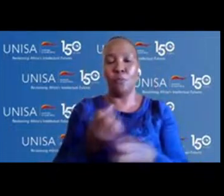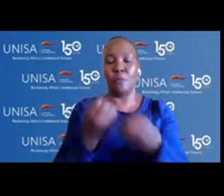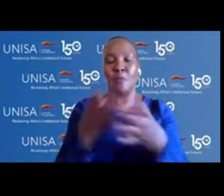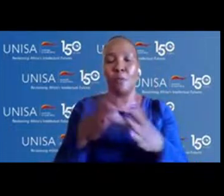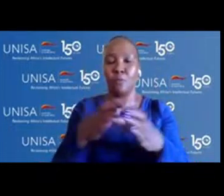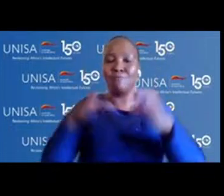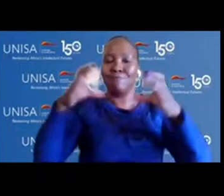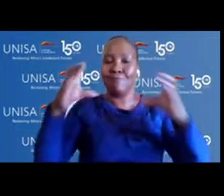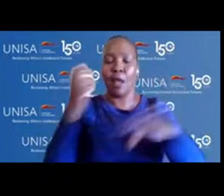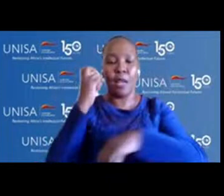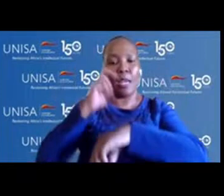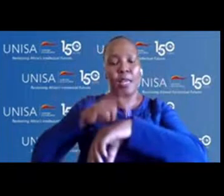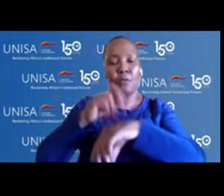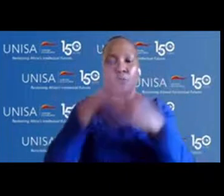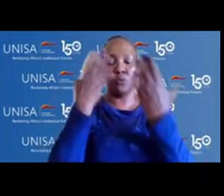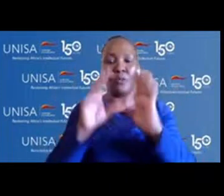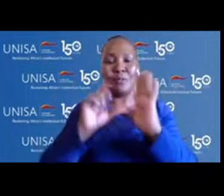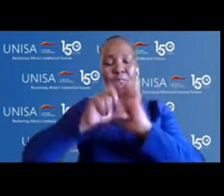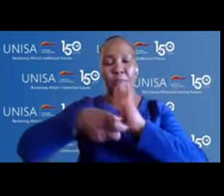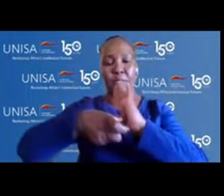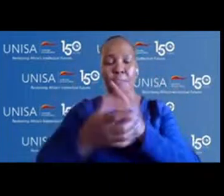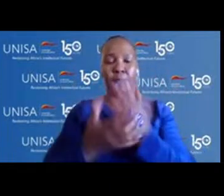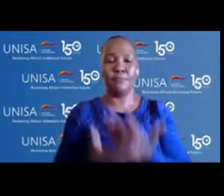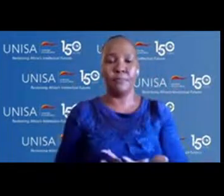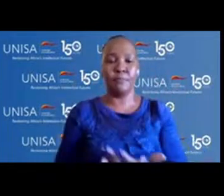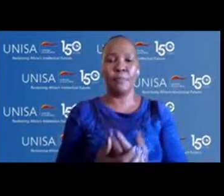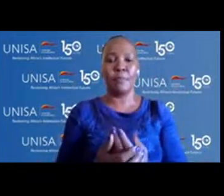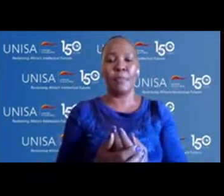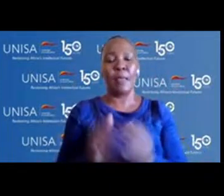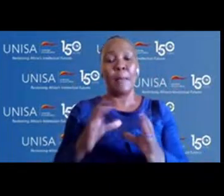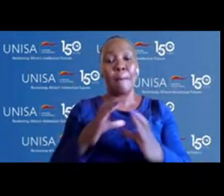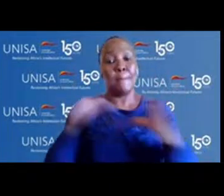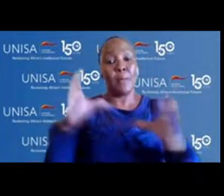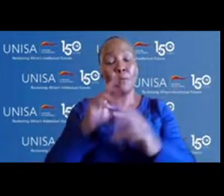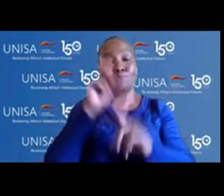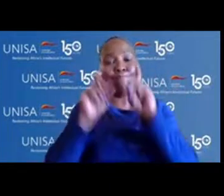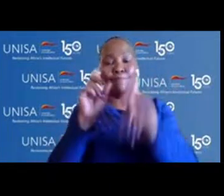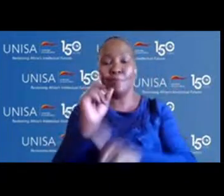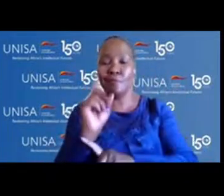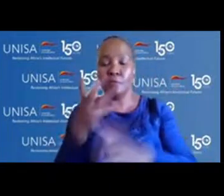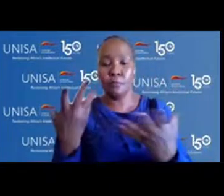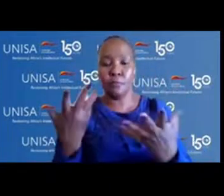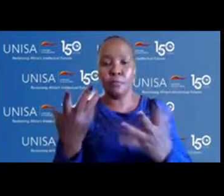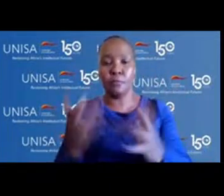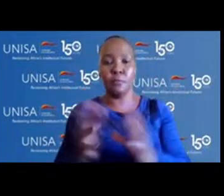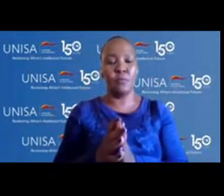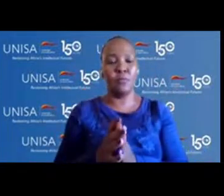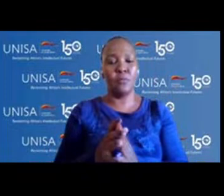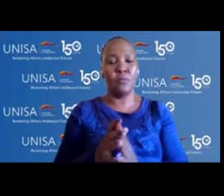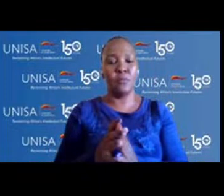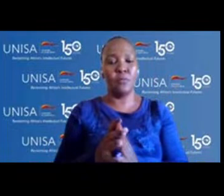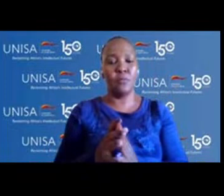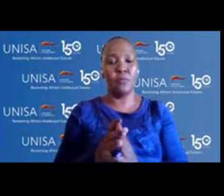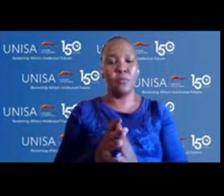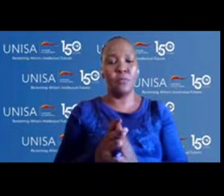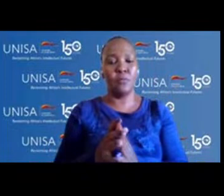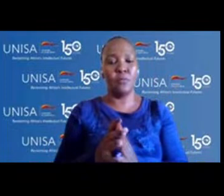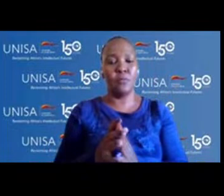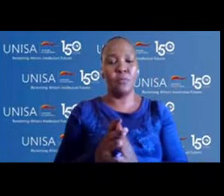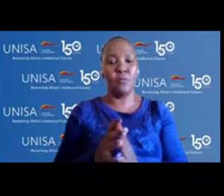needs for students with disabilities. The big question is, did you disclose your disability?